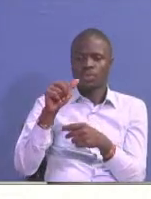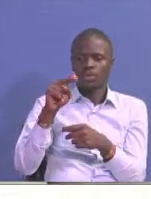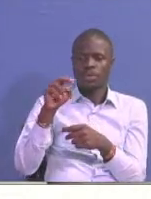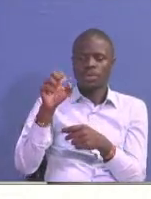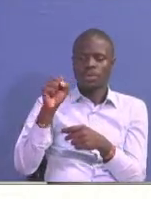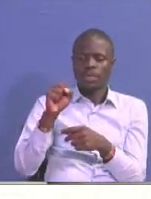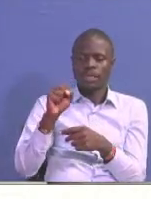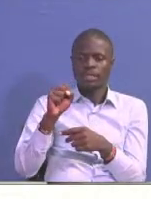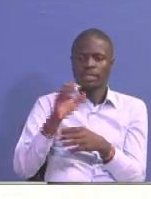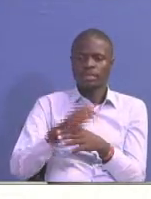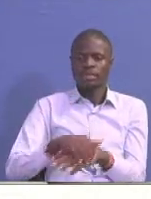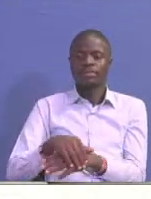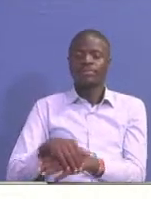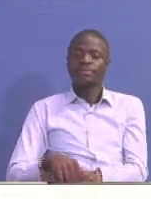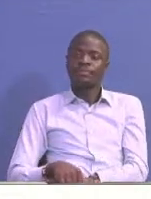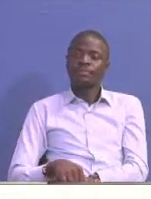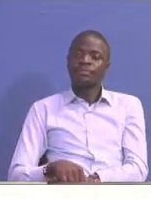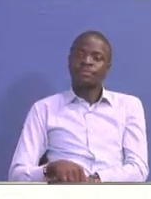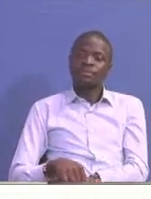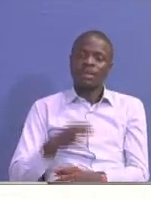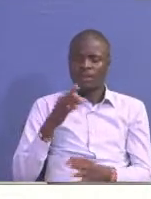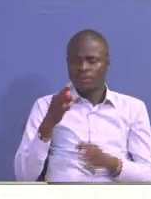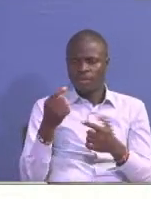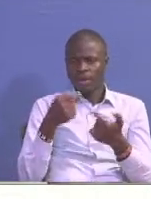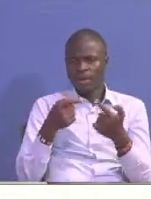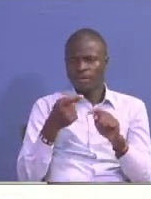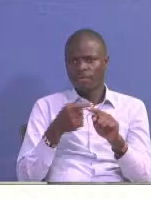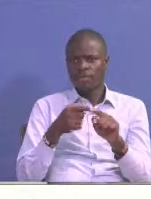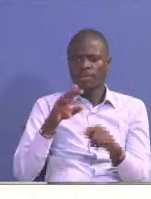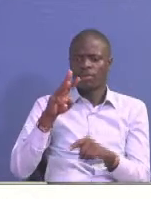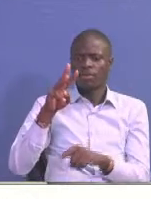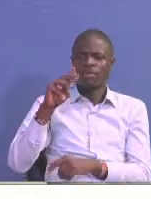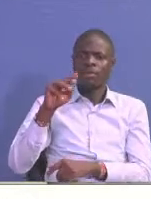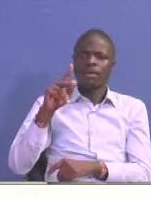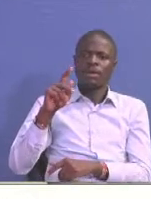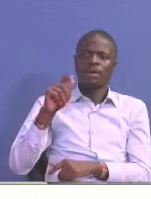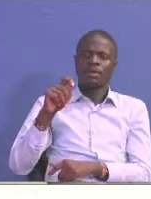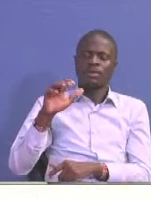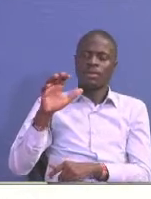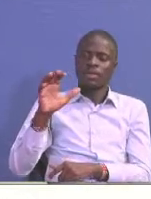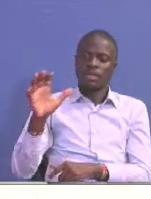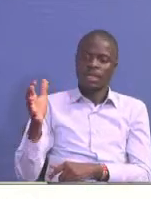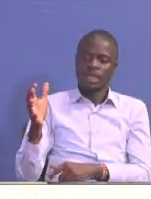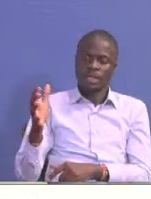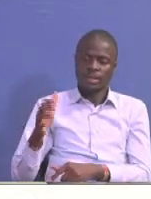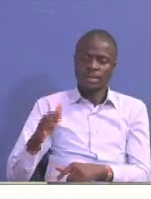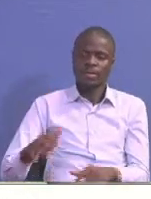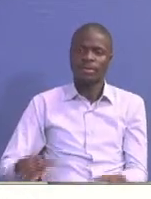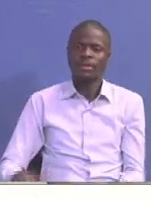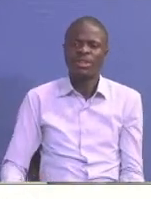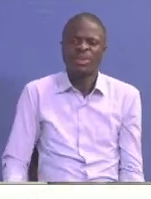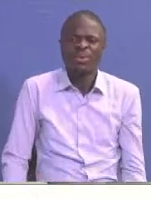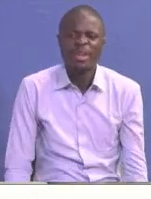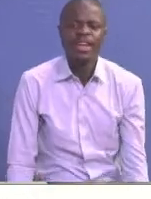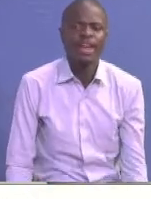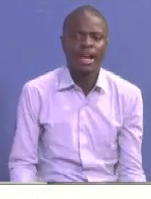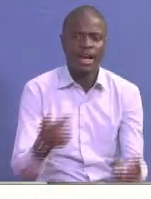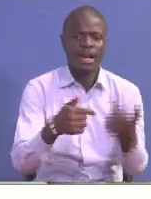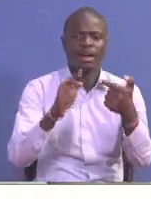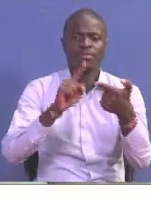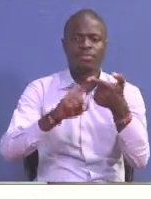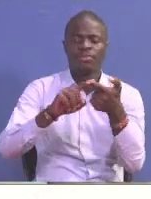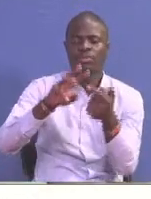leading to Nairobi. So if you are coming from Mount Kenya region, you used to get into jam in